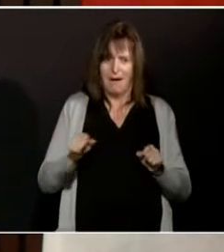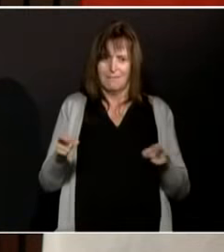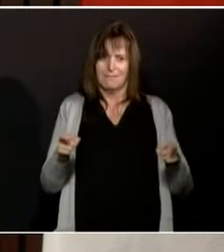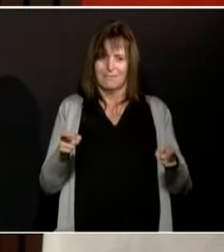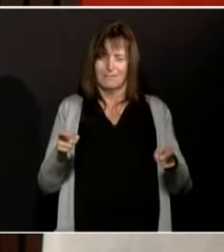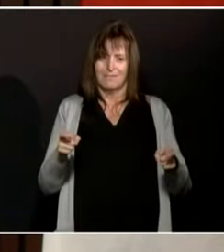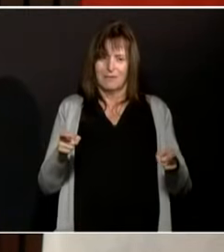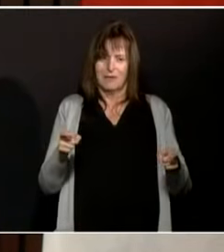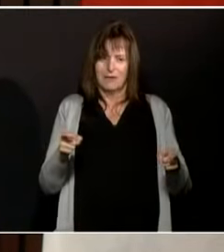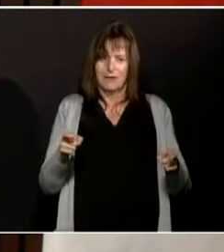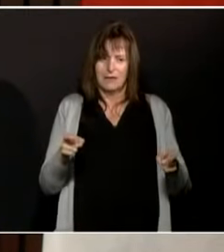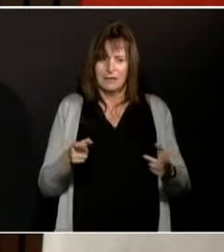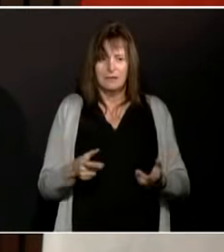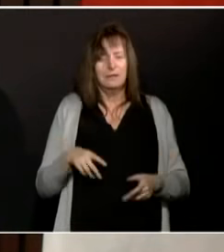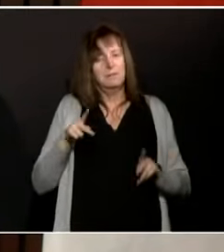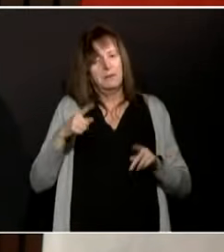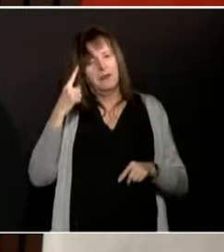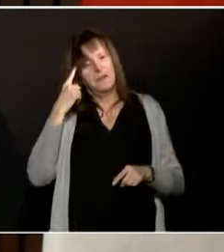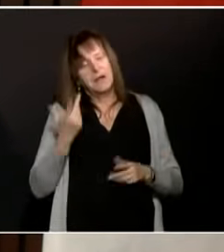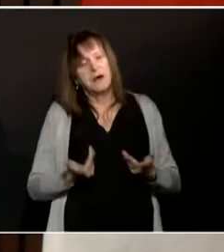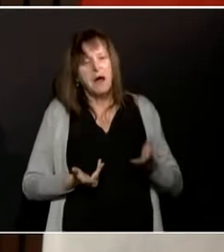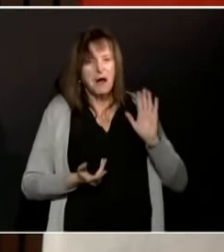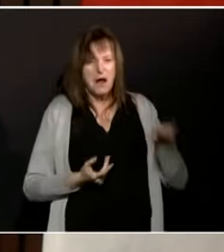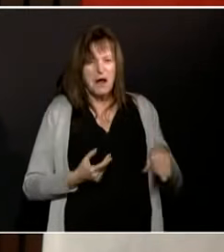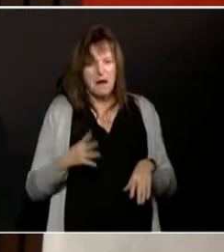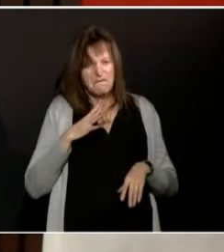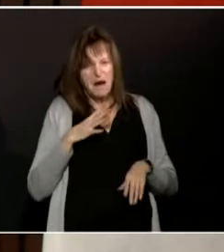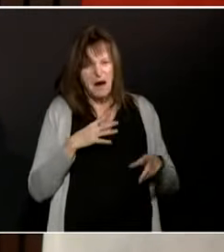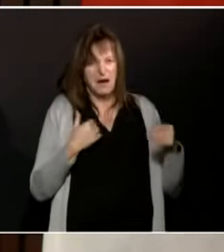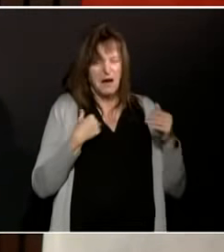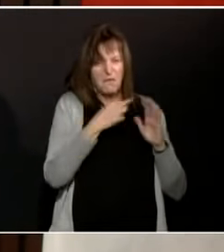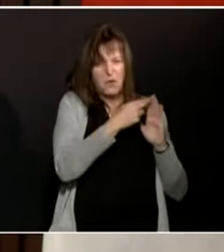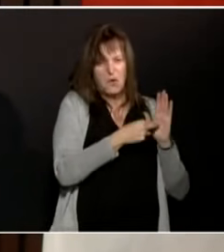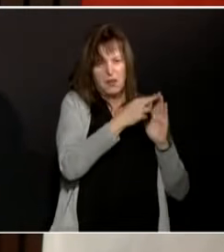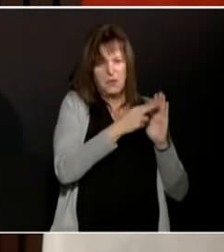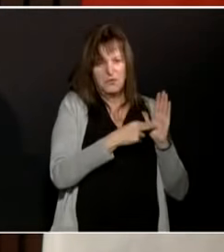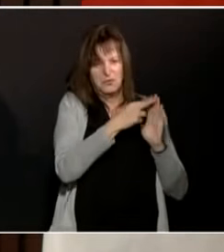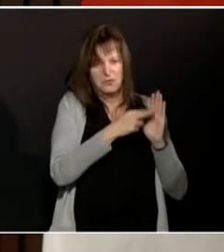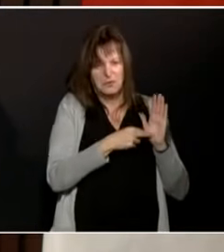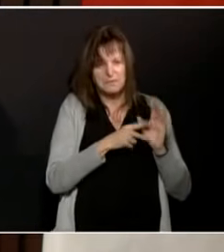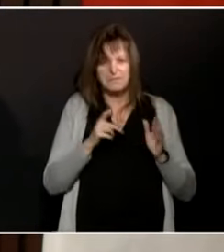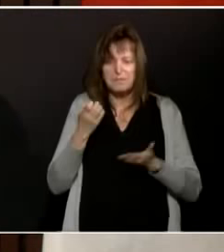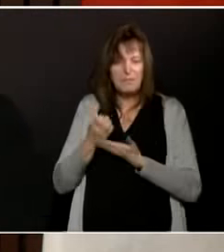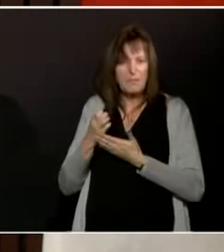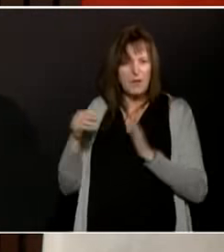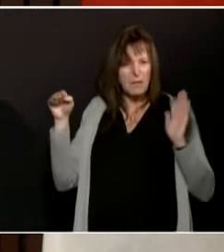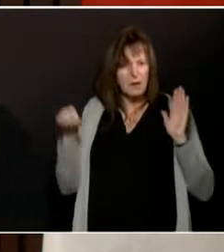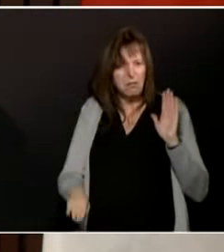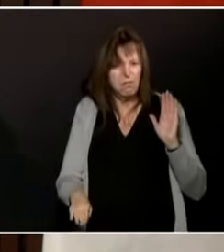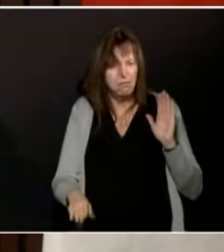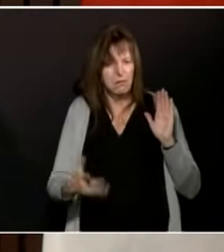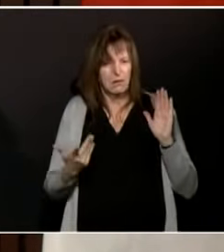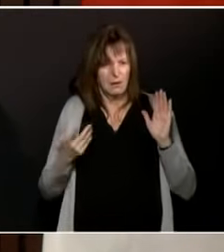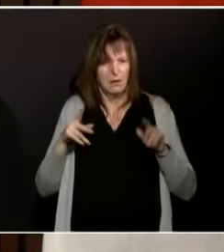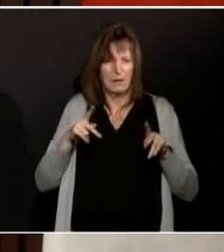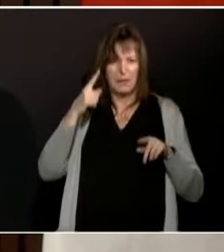measures or have the economy. Have the public health measures or have more opportunity for folks